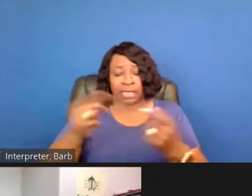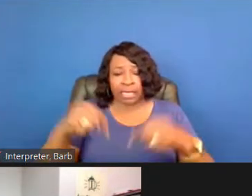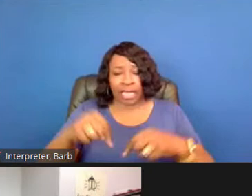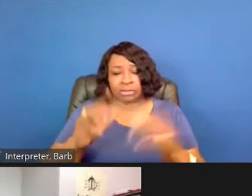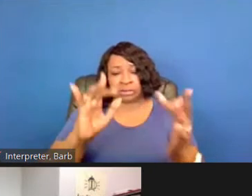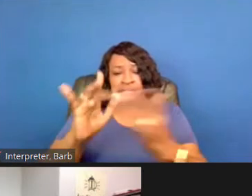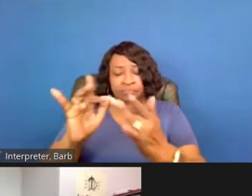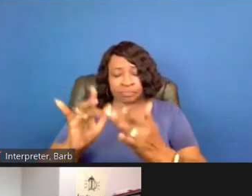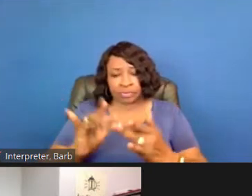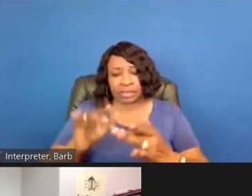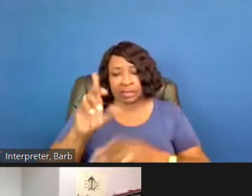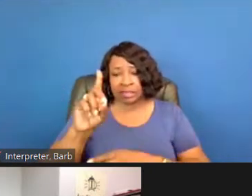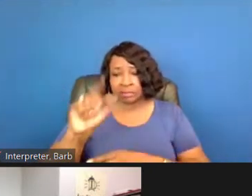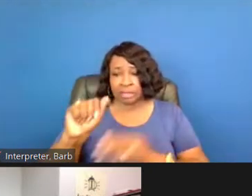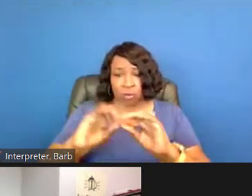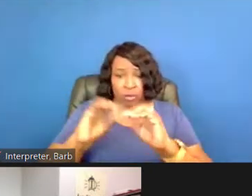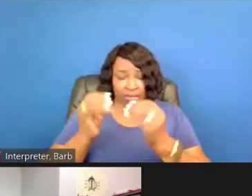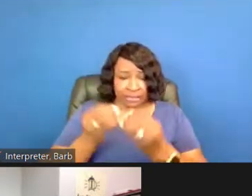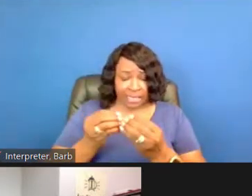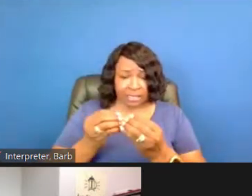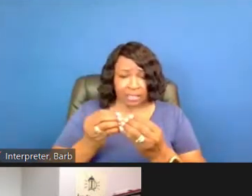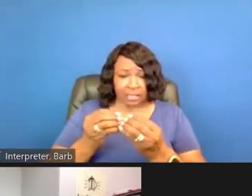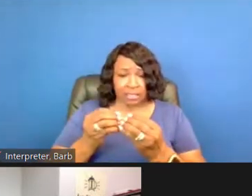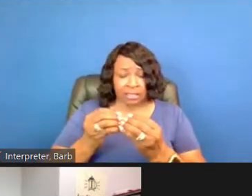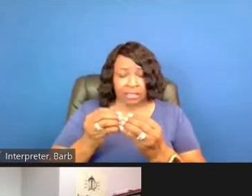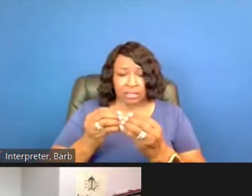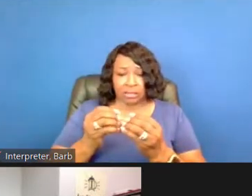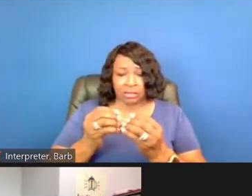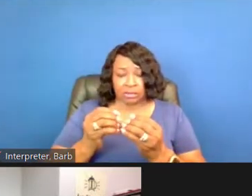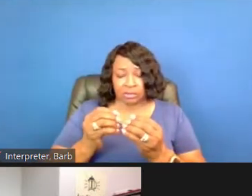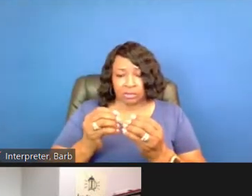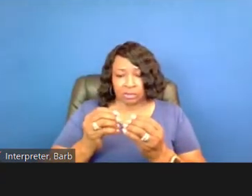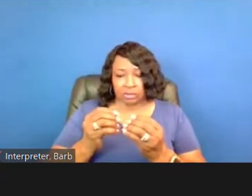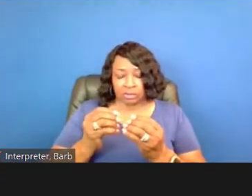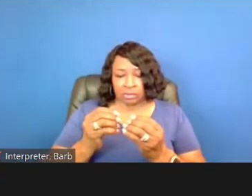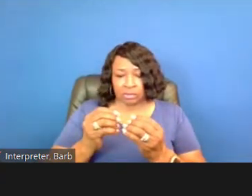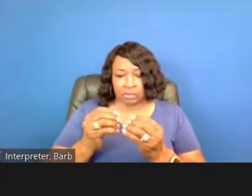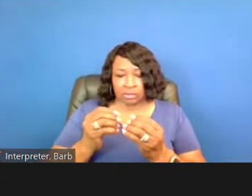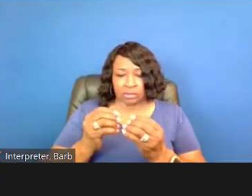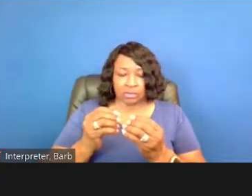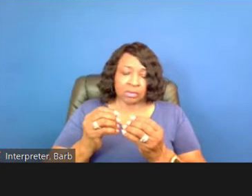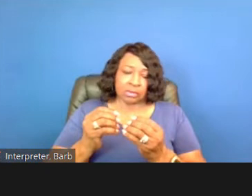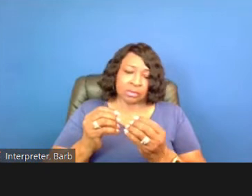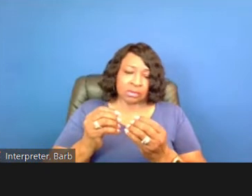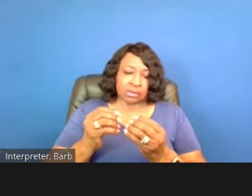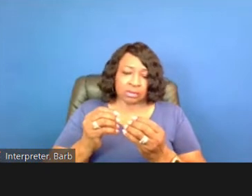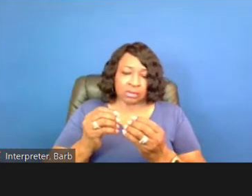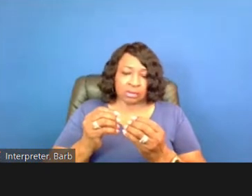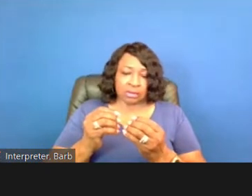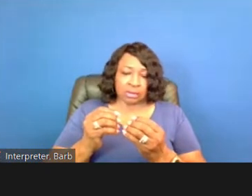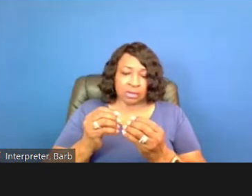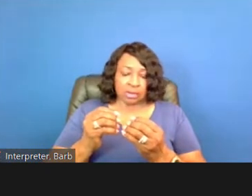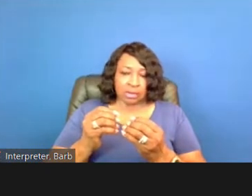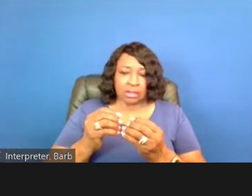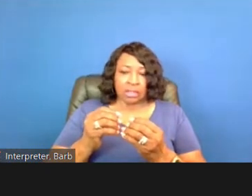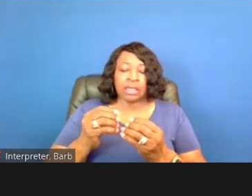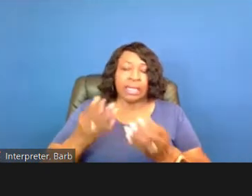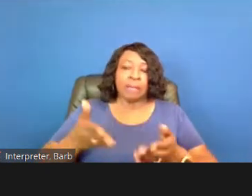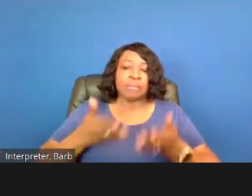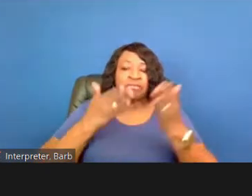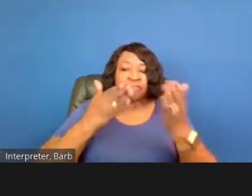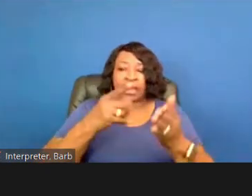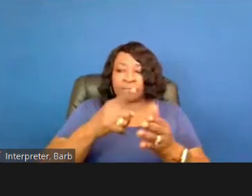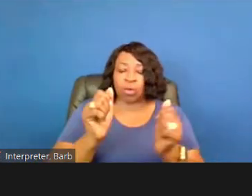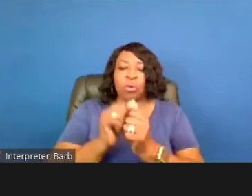organizations, in addition to or above, aside from providing them with the